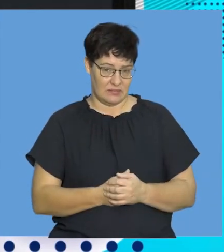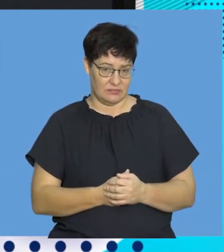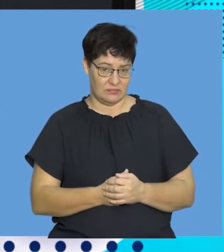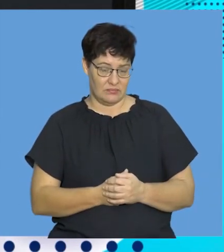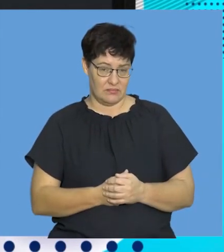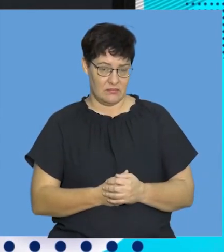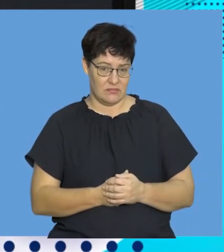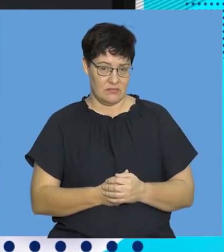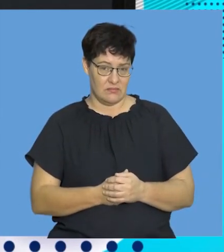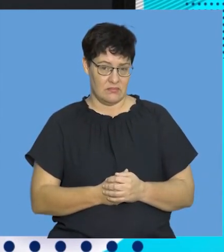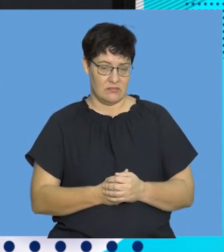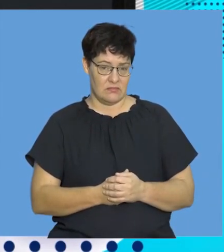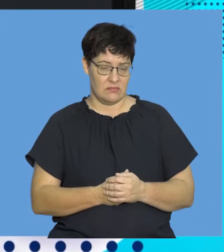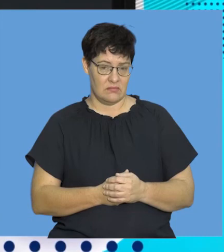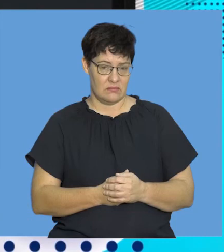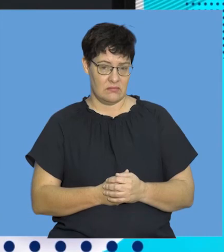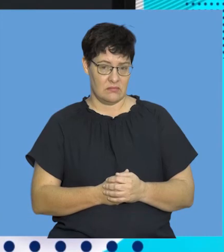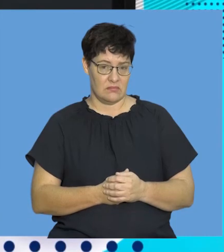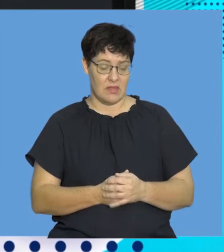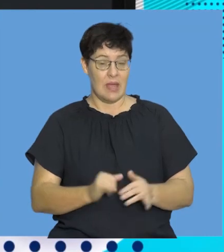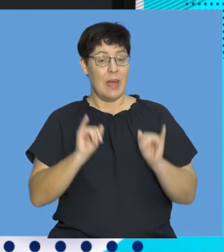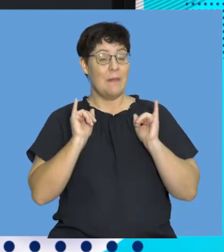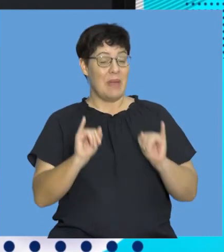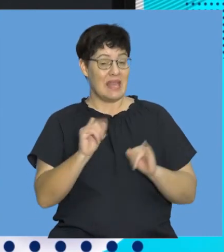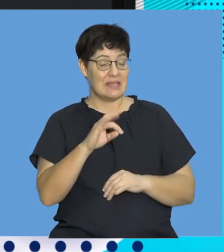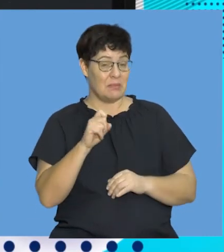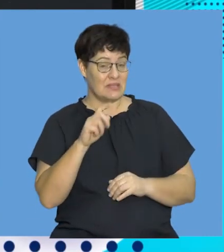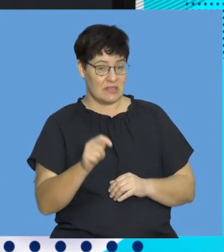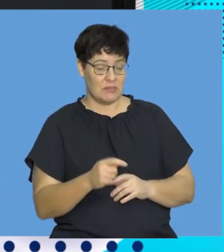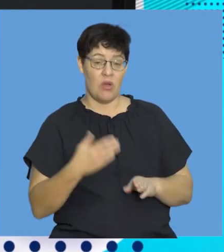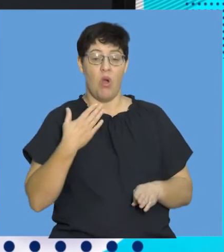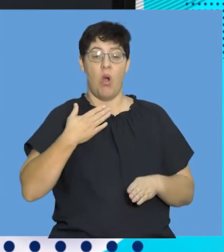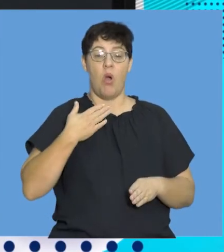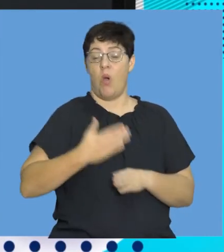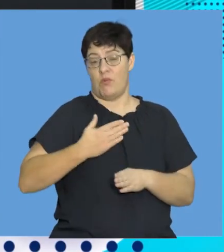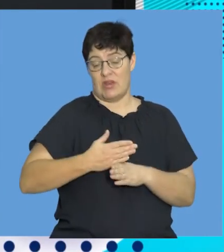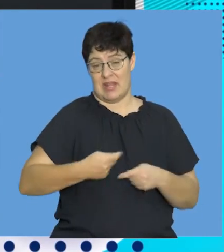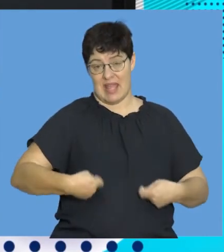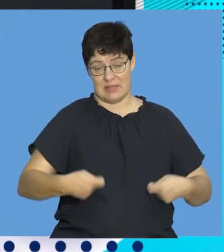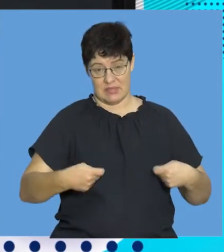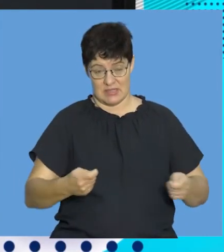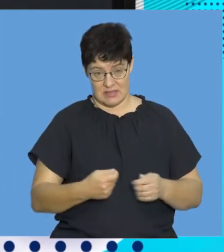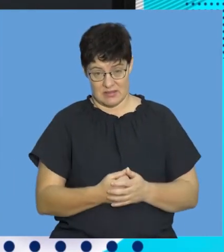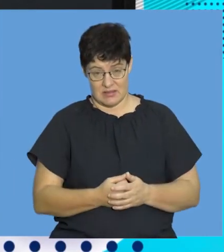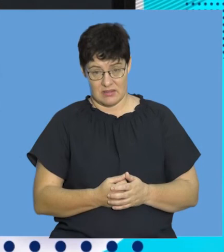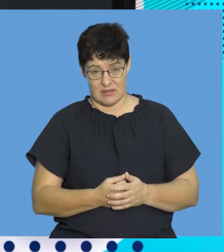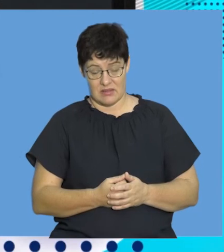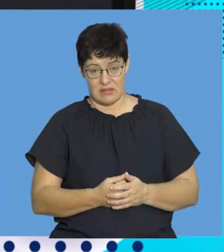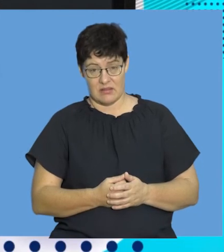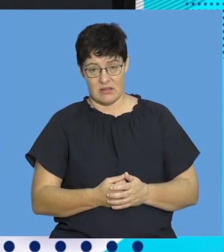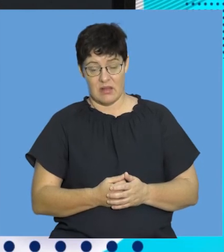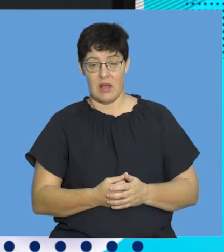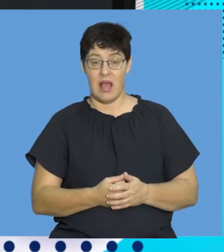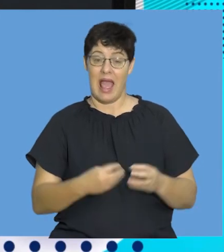words, if there are bad debts, which is an operating expense, it's going to decrease